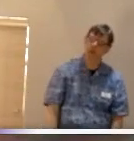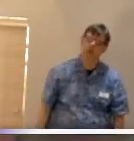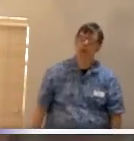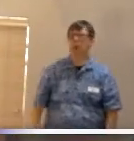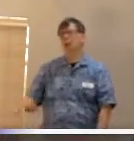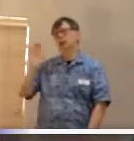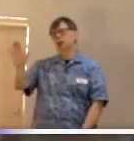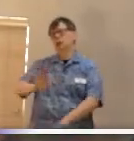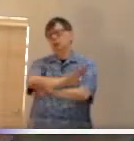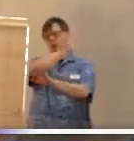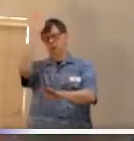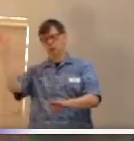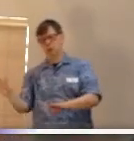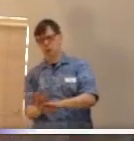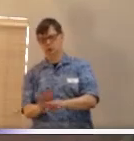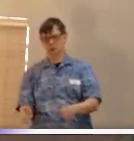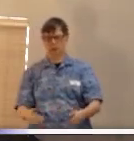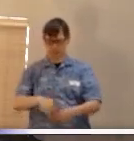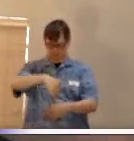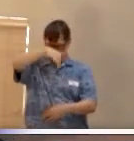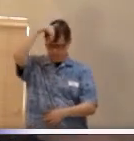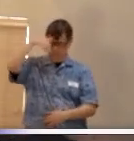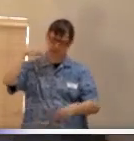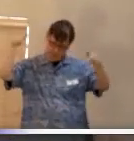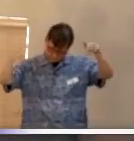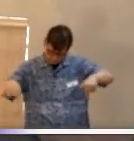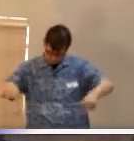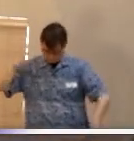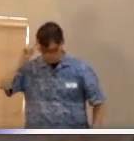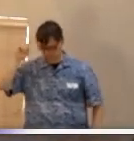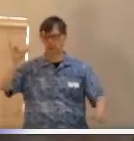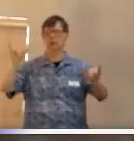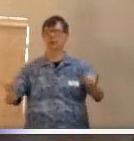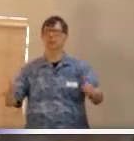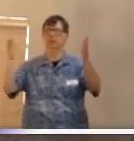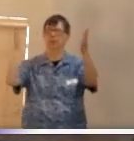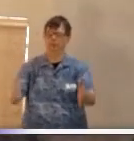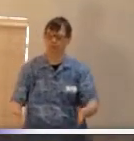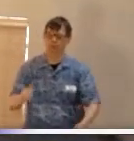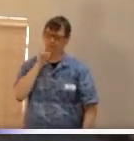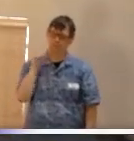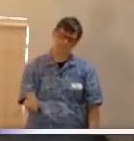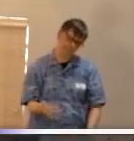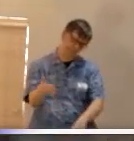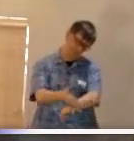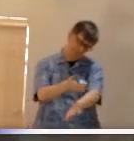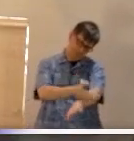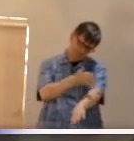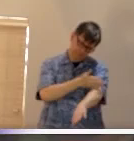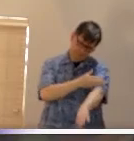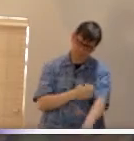that we are all our own inner mystics. We are all here for the same purpose. We all have energy patterns.